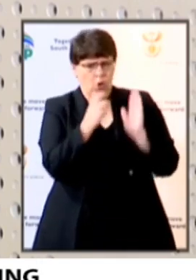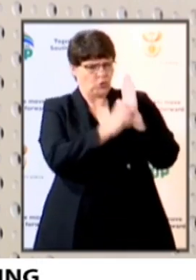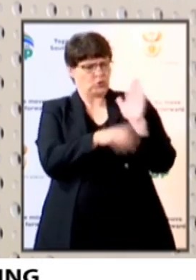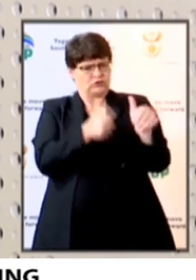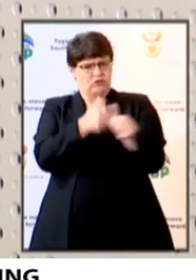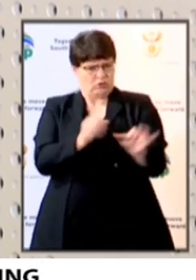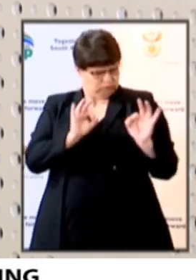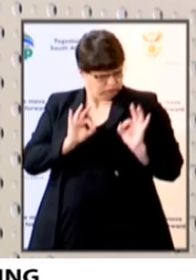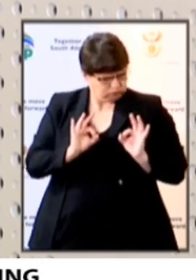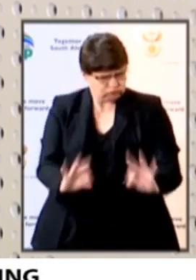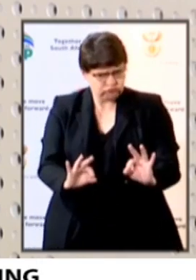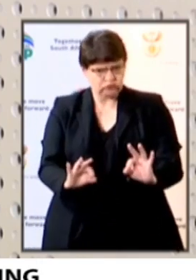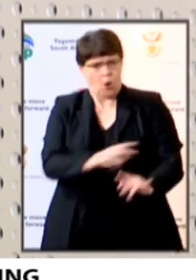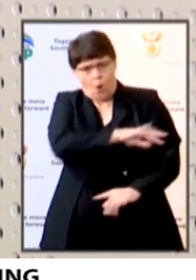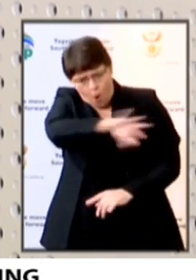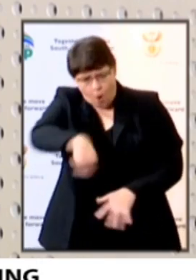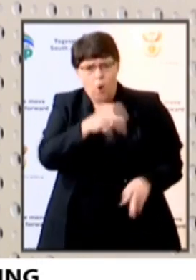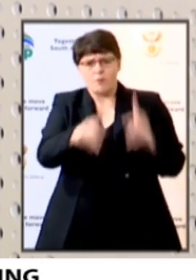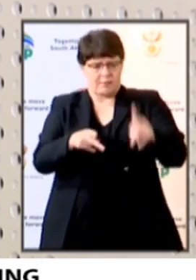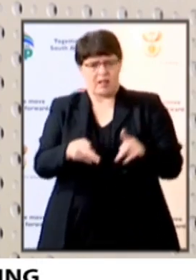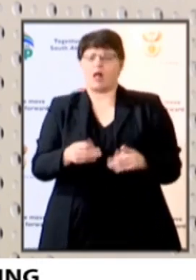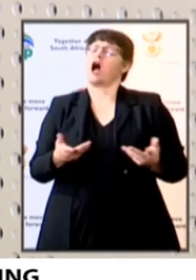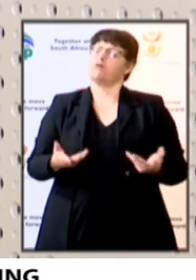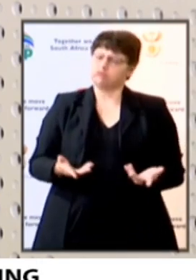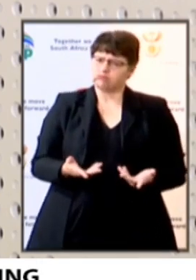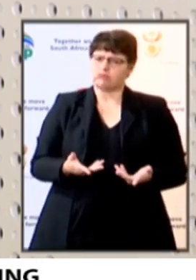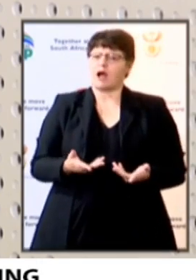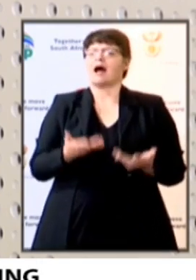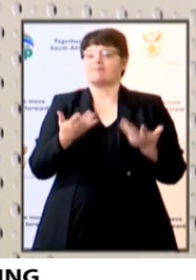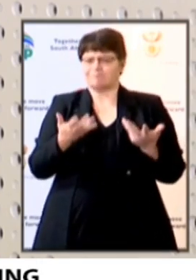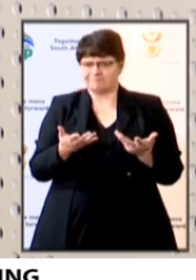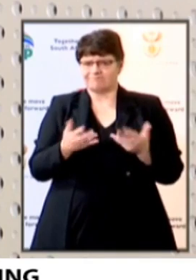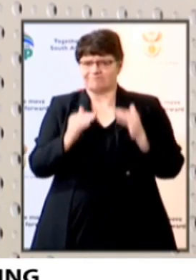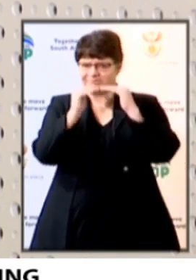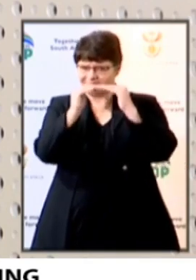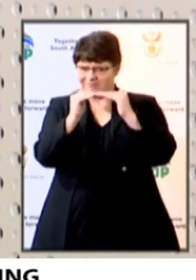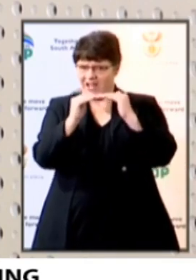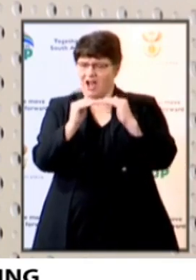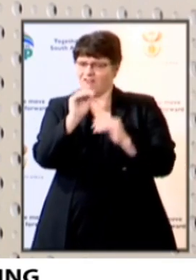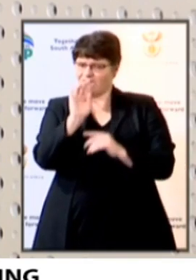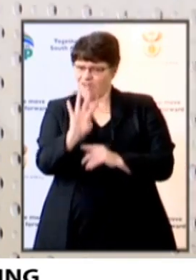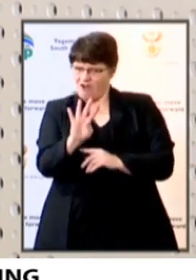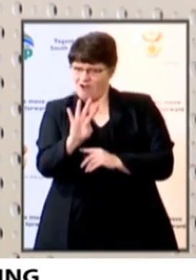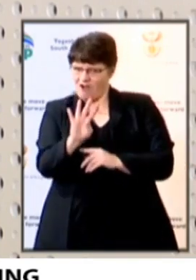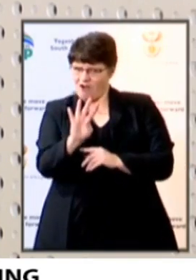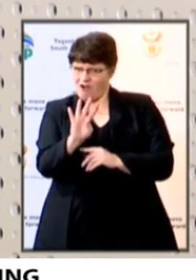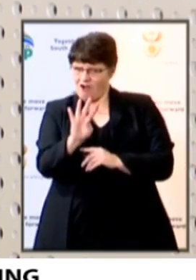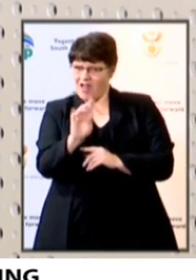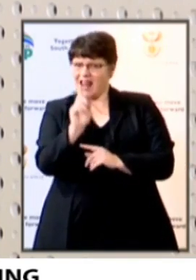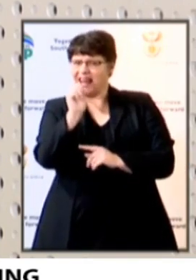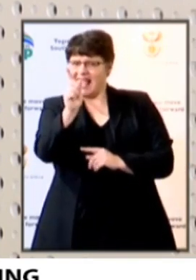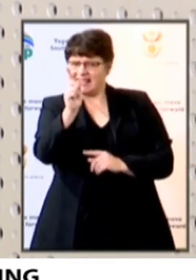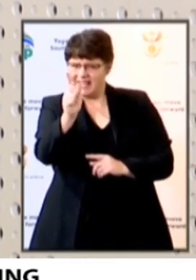us collectively, then we may be able to hold on level four and eventually